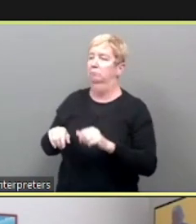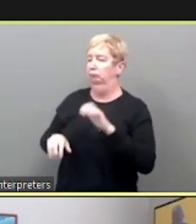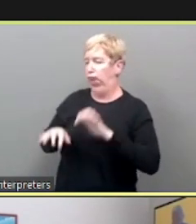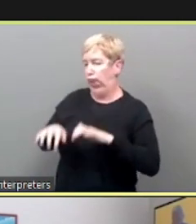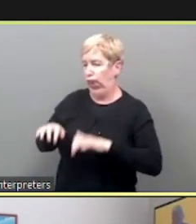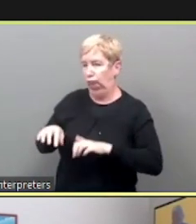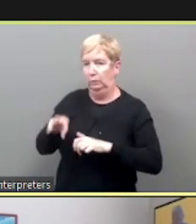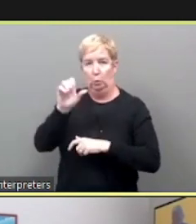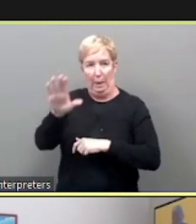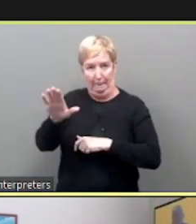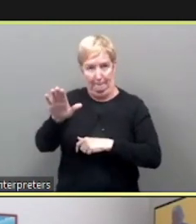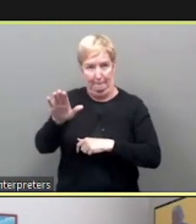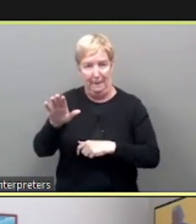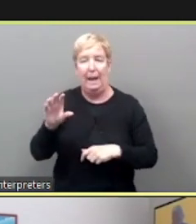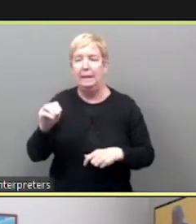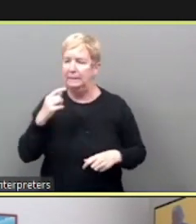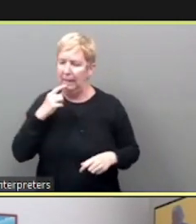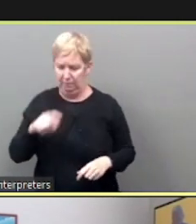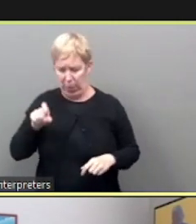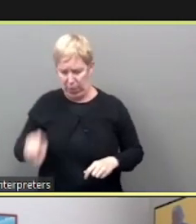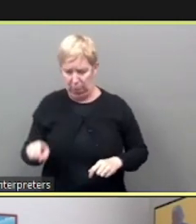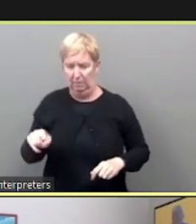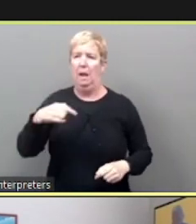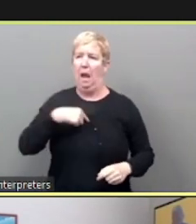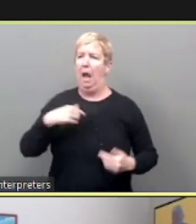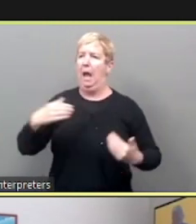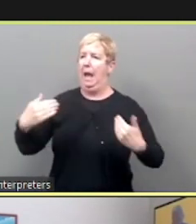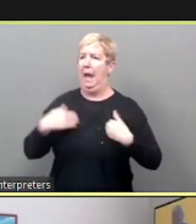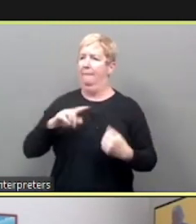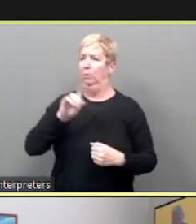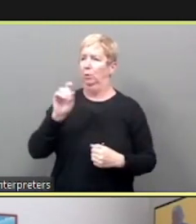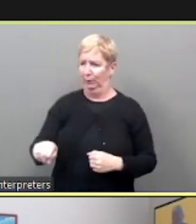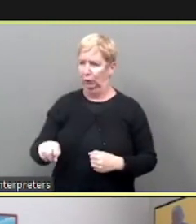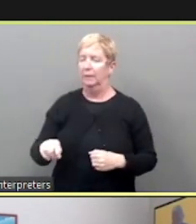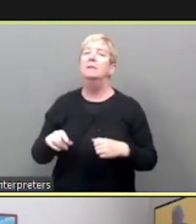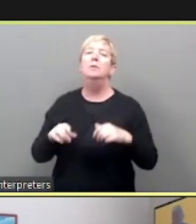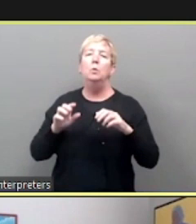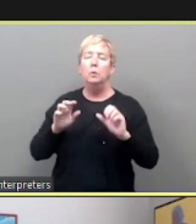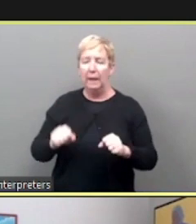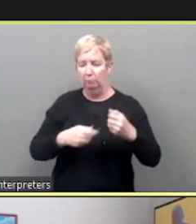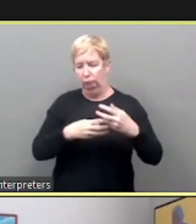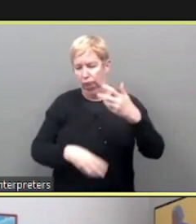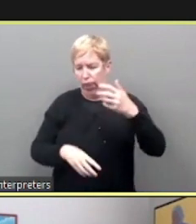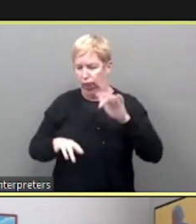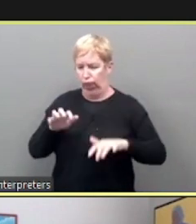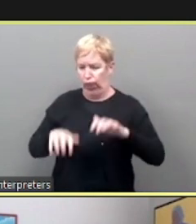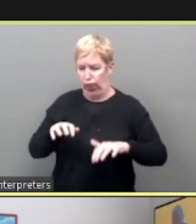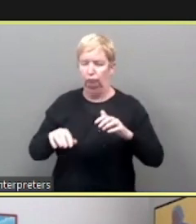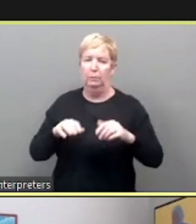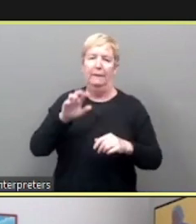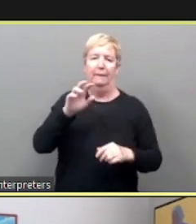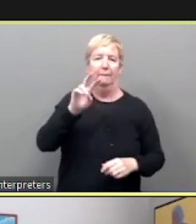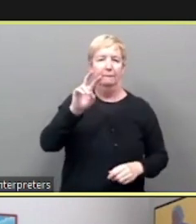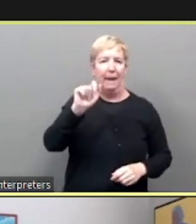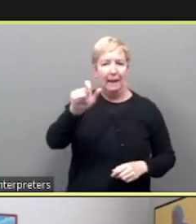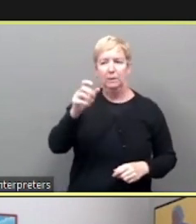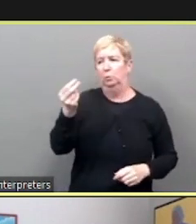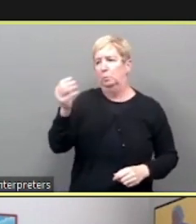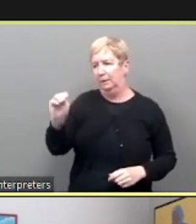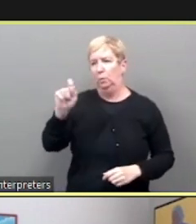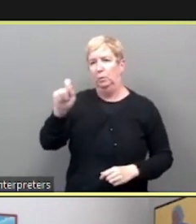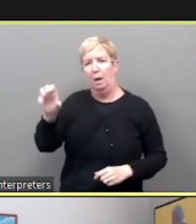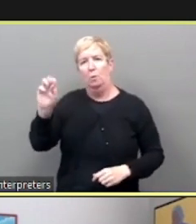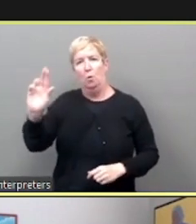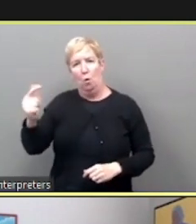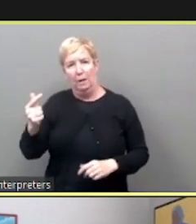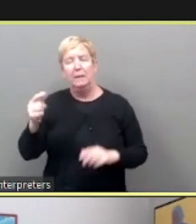can click, do you have questions about the COVID-19 booster? And you can click on our vaccinenewmexico.org to look at the